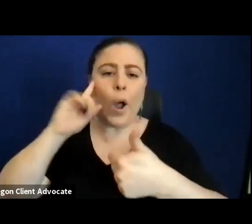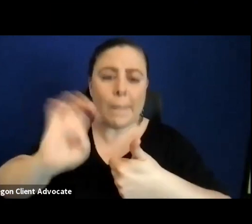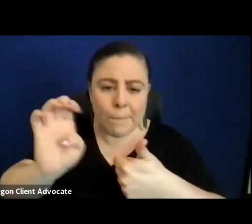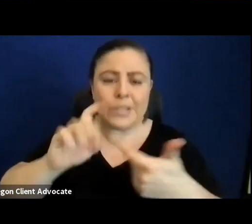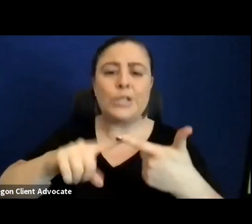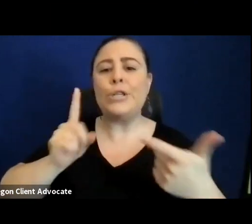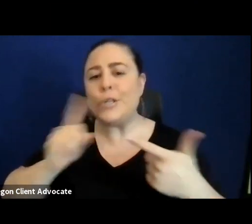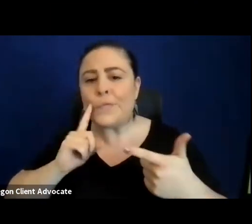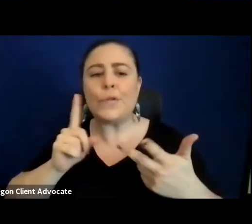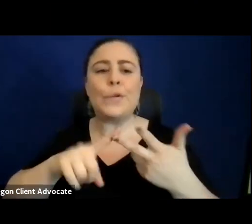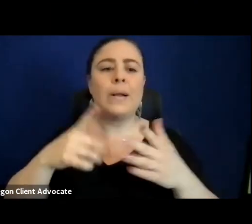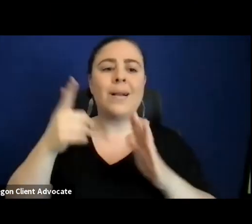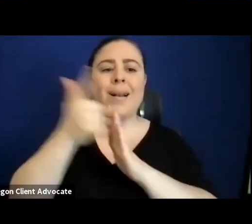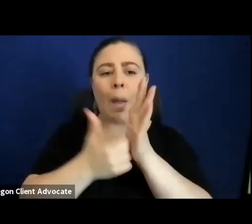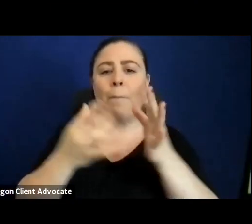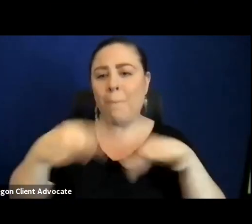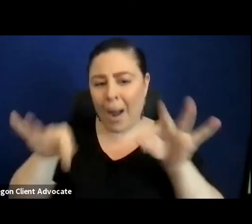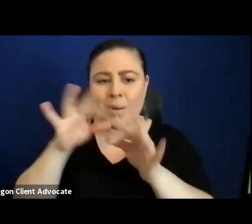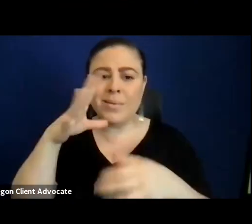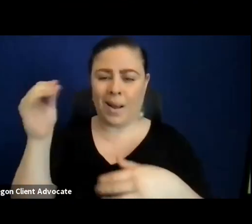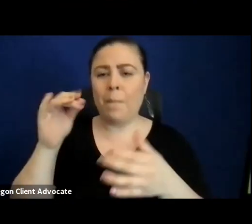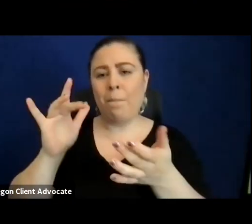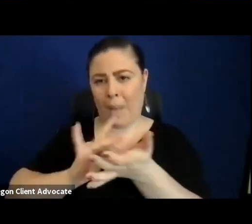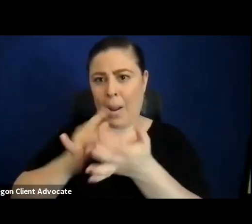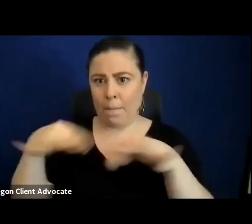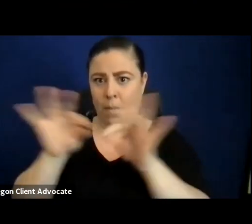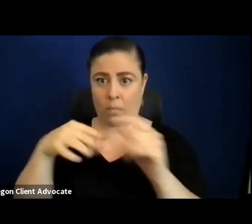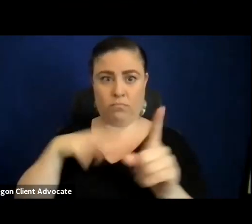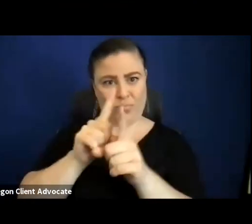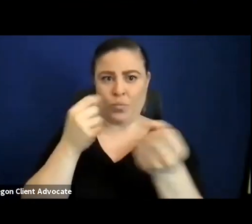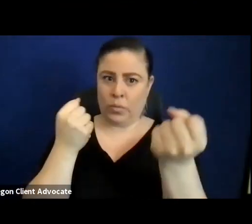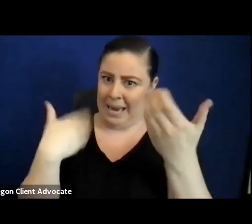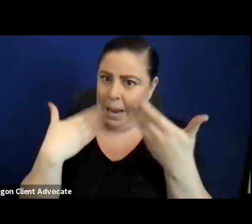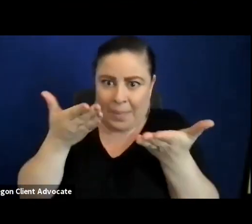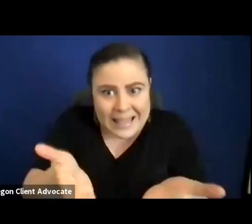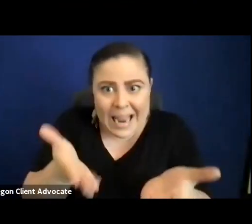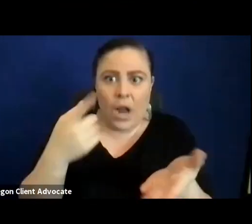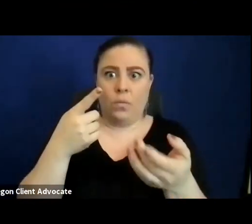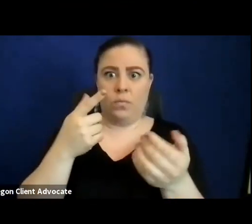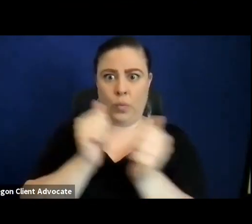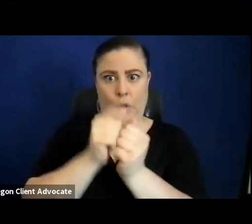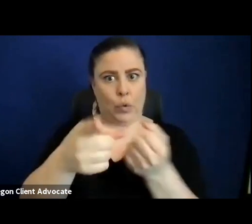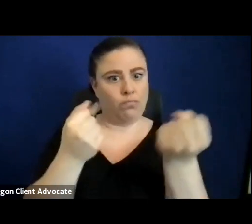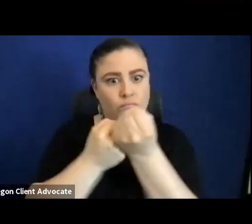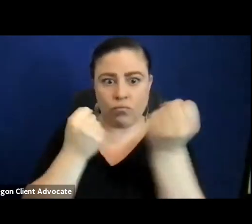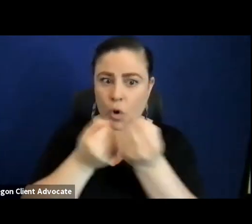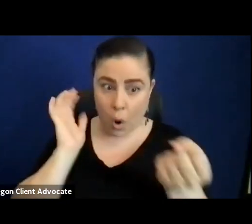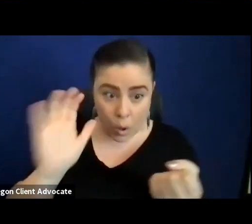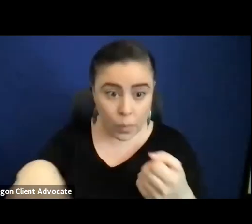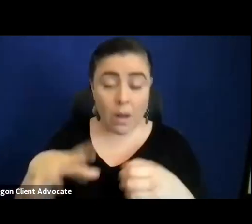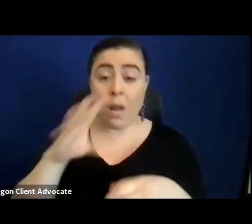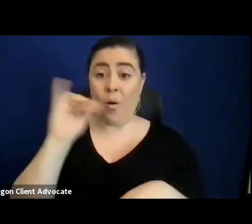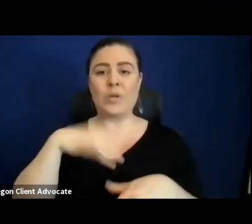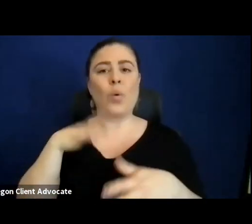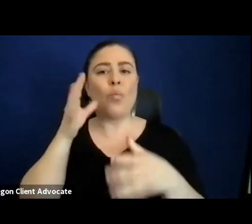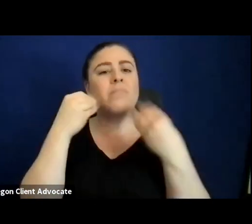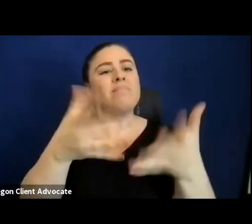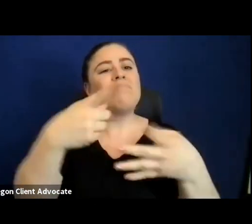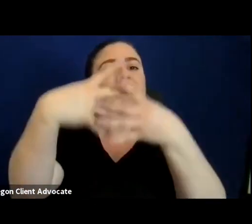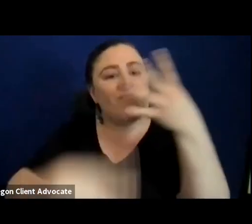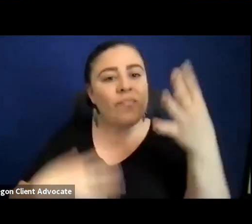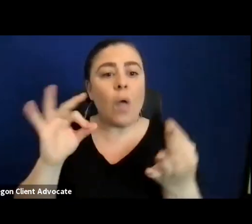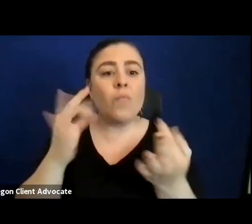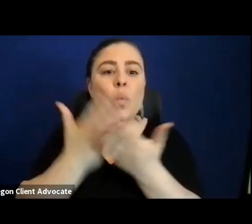access to emergency interviews, legal matters, and also medical matters too. I'll be there with you to support you